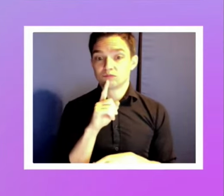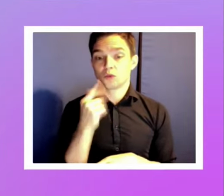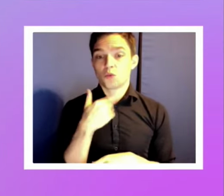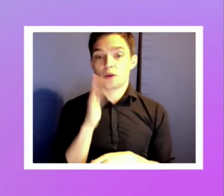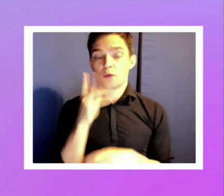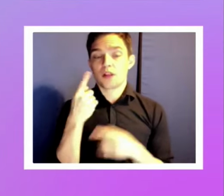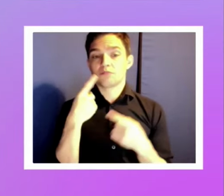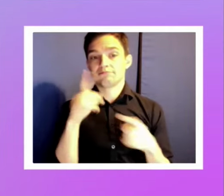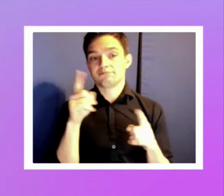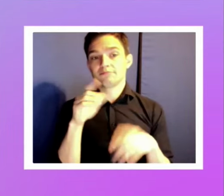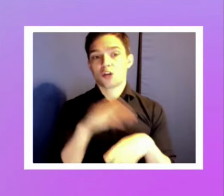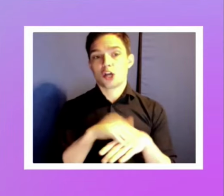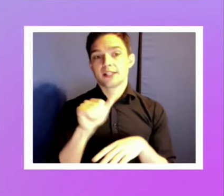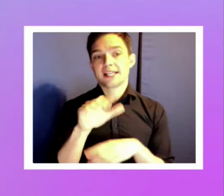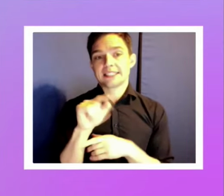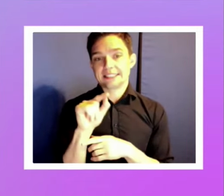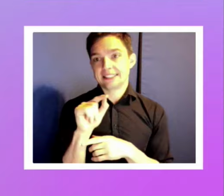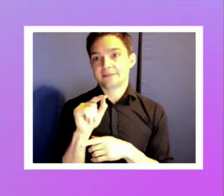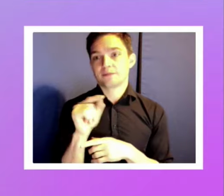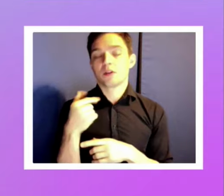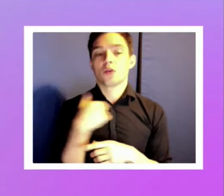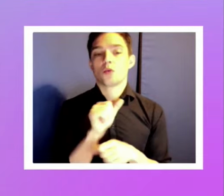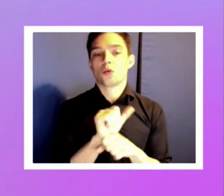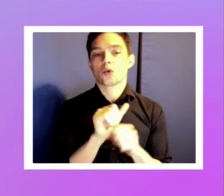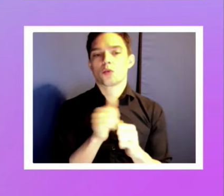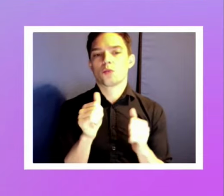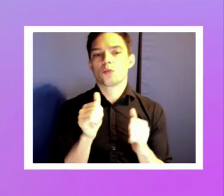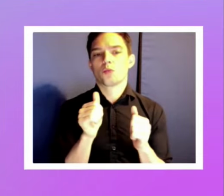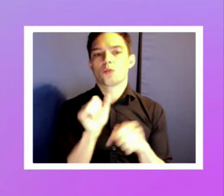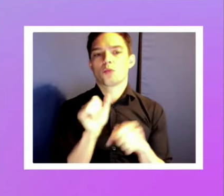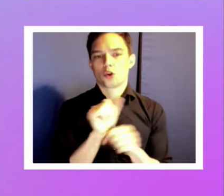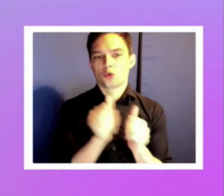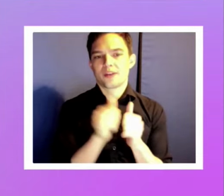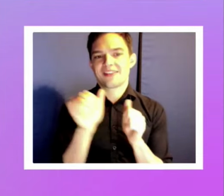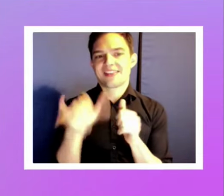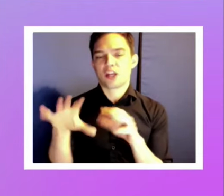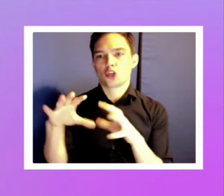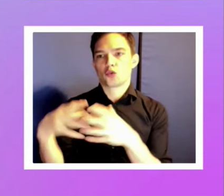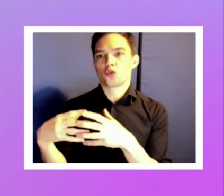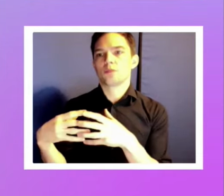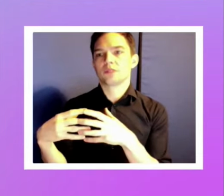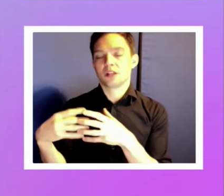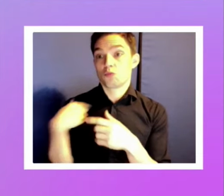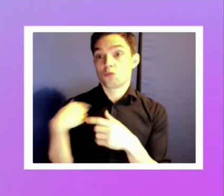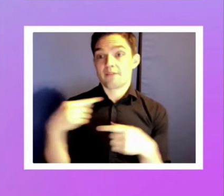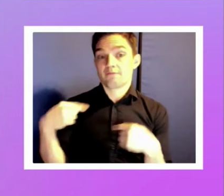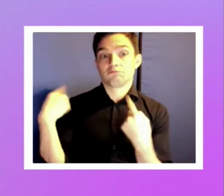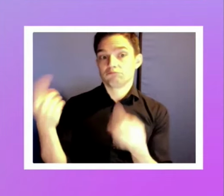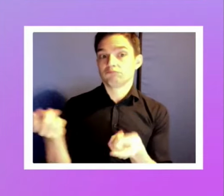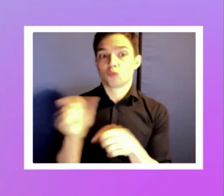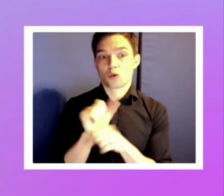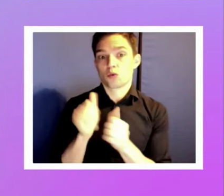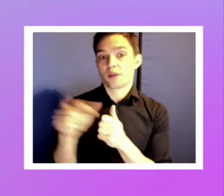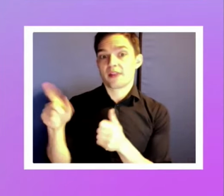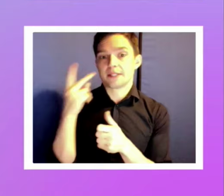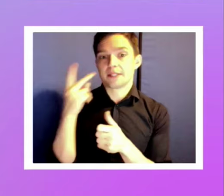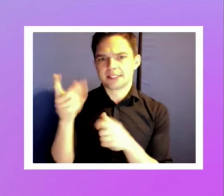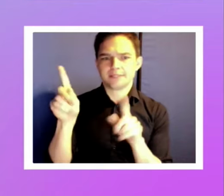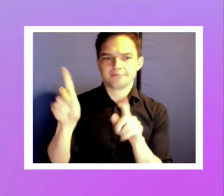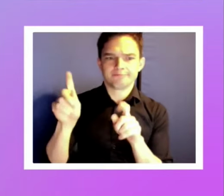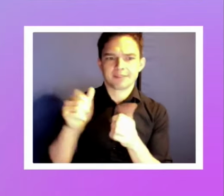ACT. So we will work with this group, and we have been working with this group to see how we can do